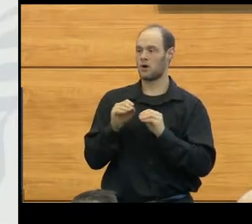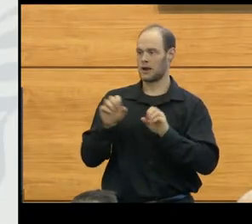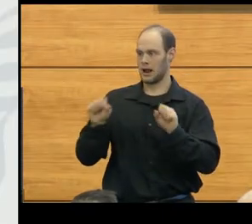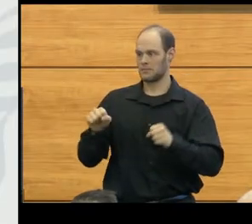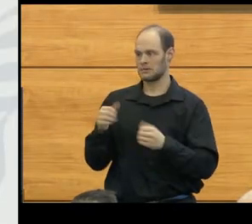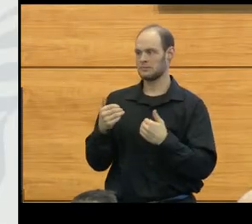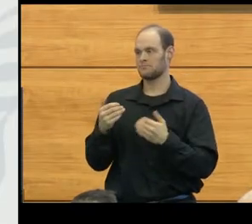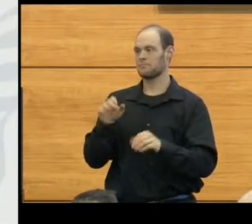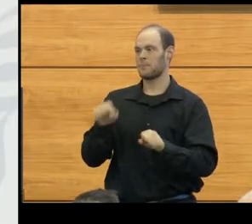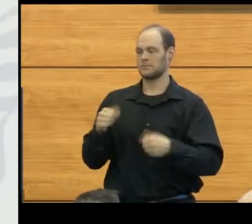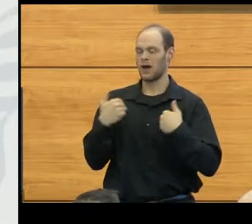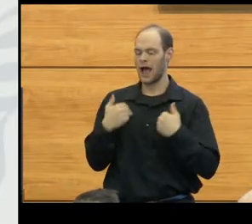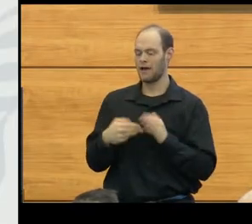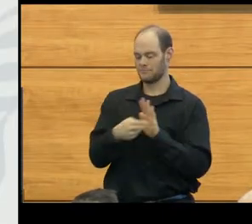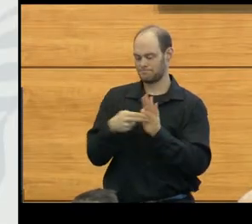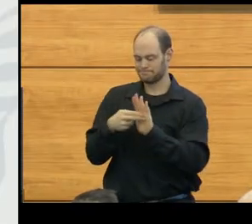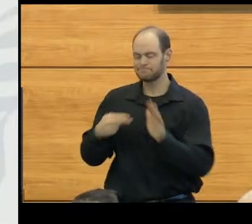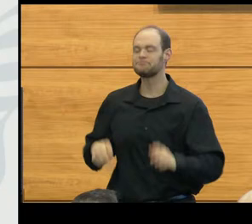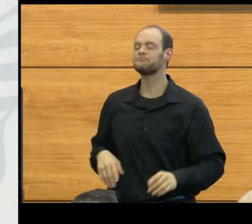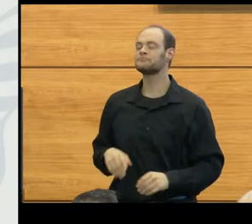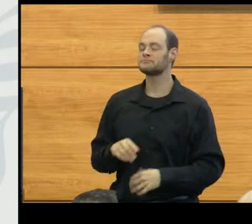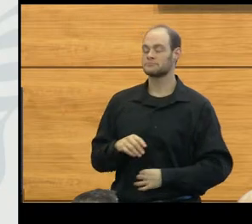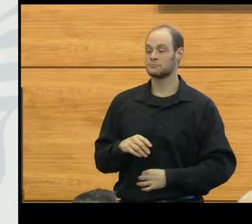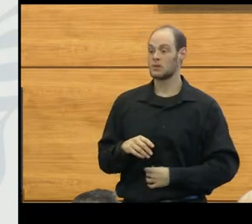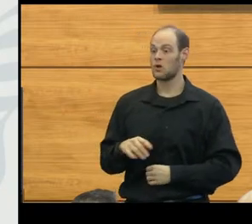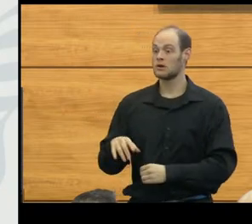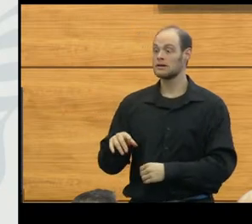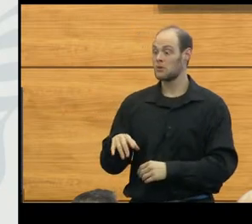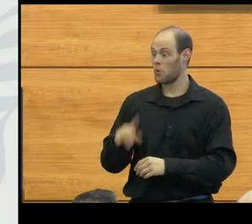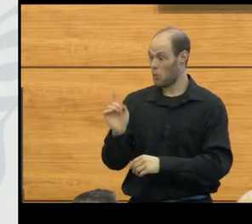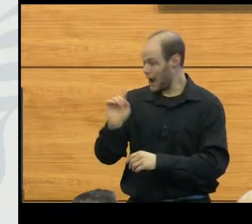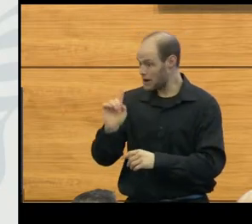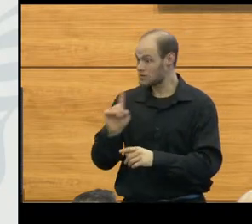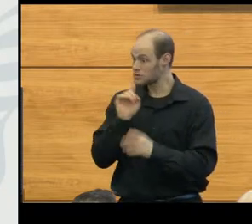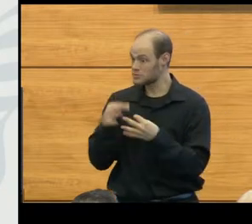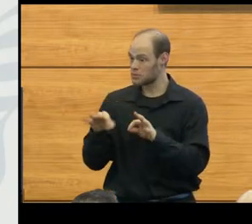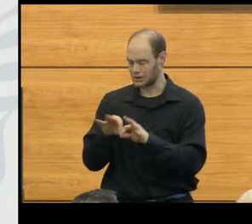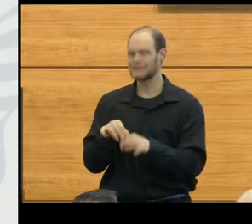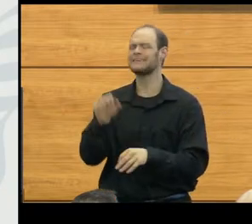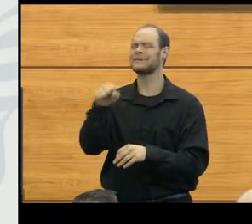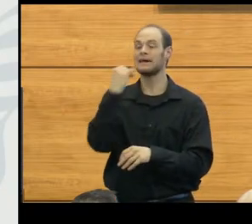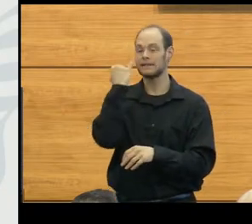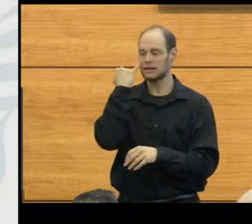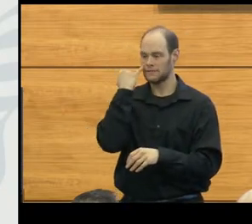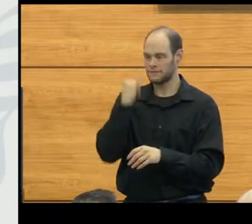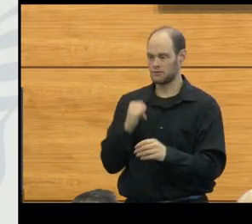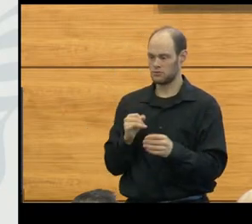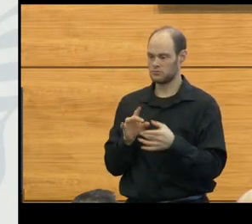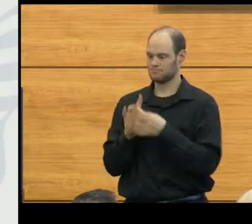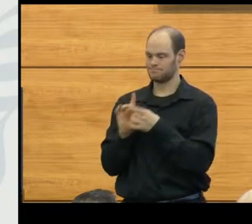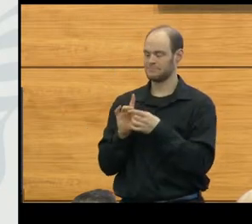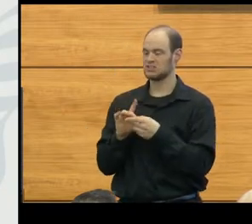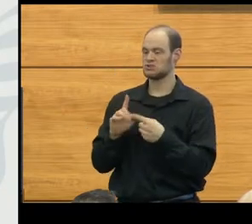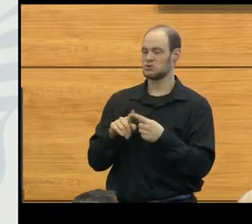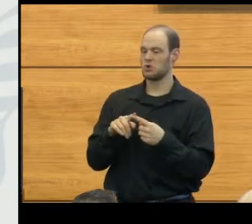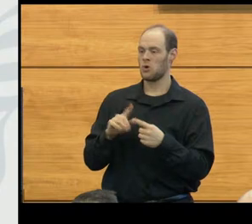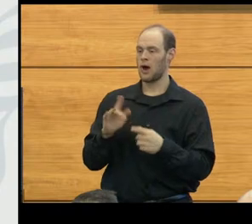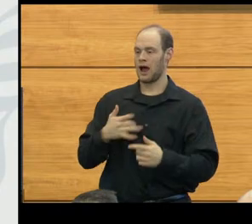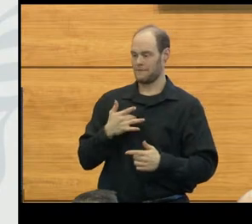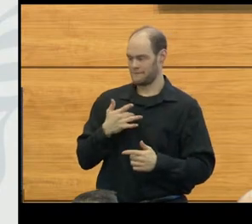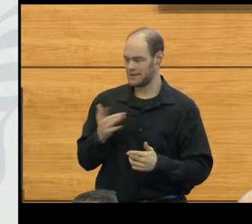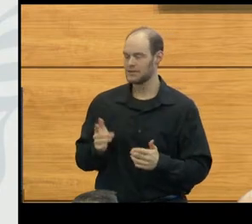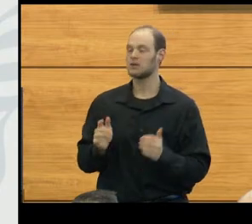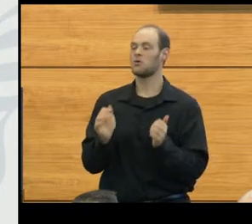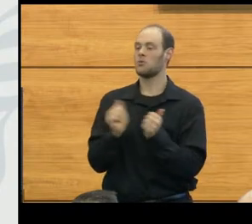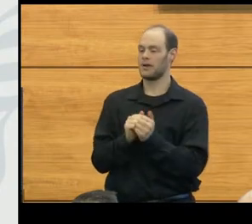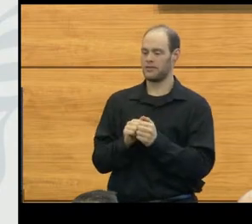have symptoms. So is the positioning really important? Well, it is if you take it in correlation with symptoms. It is